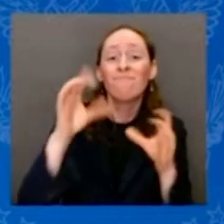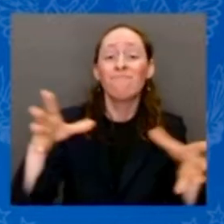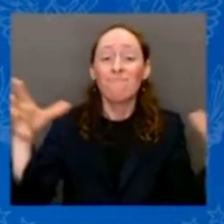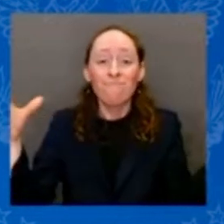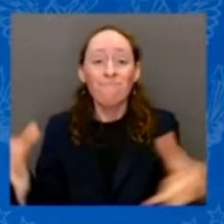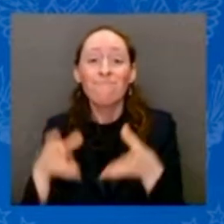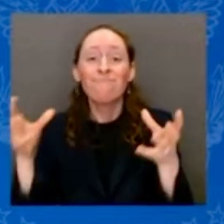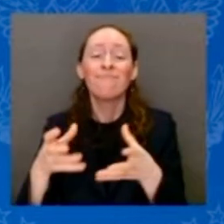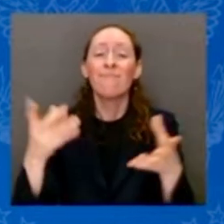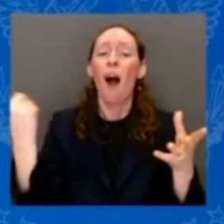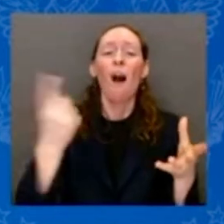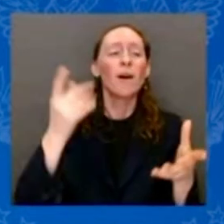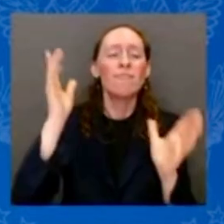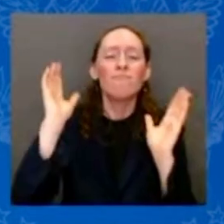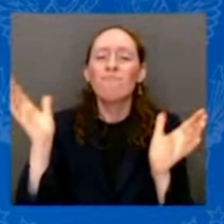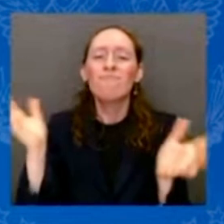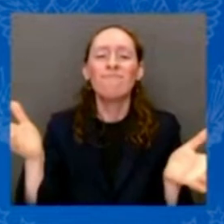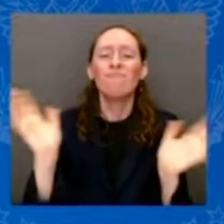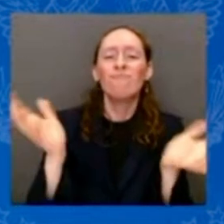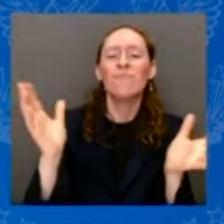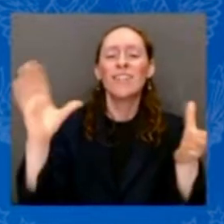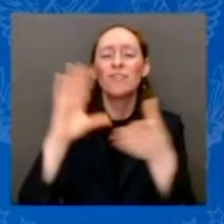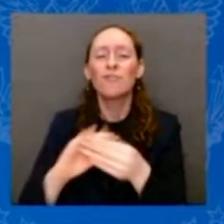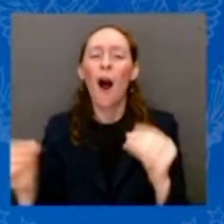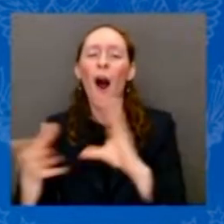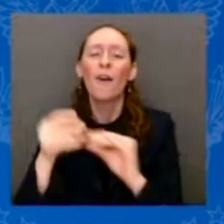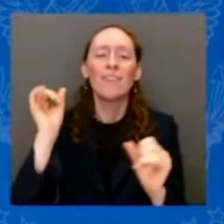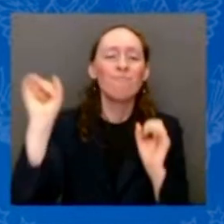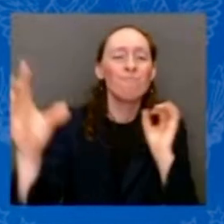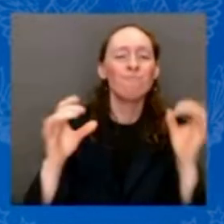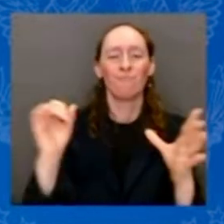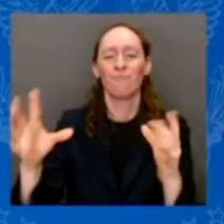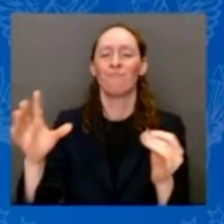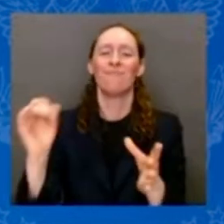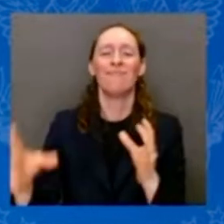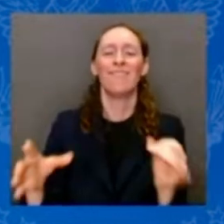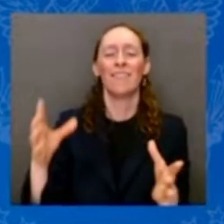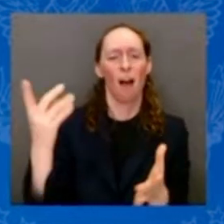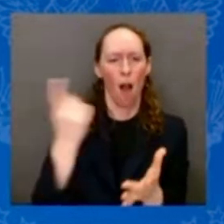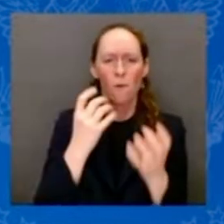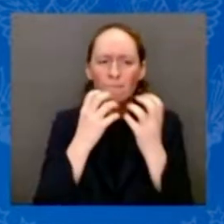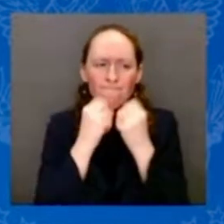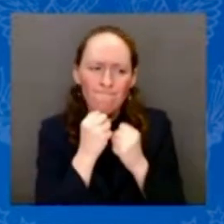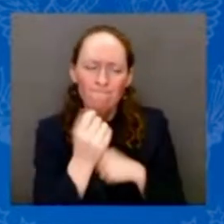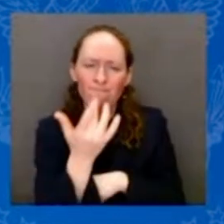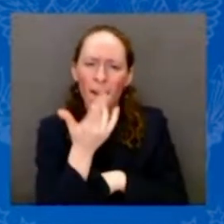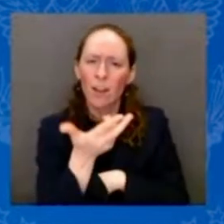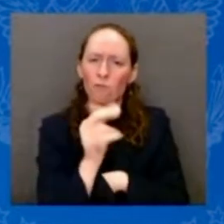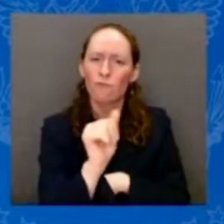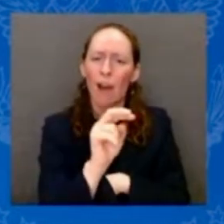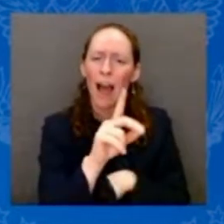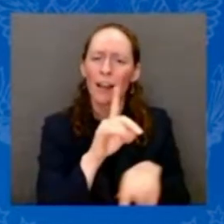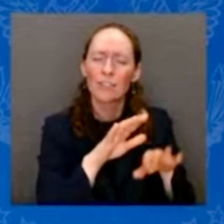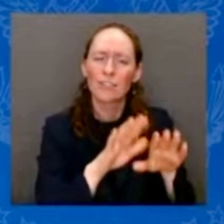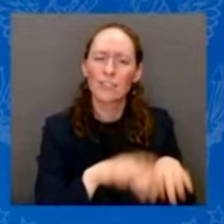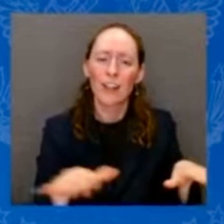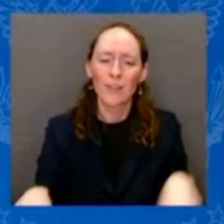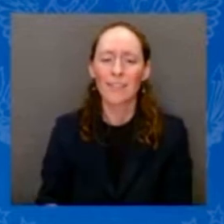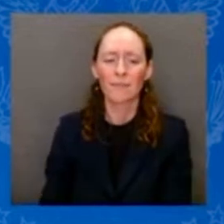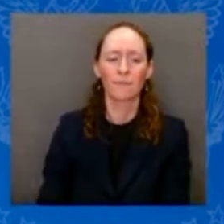grandchildren. Maymay Manon, 65, bedrock of her family and friends. The eternal